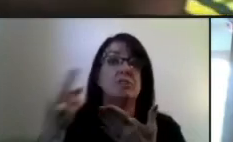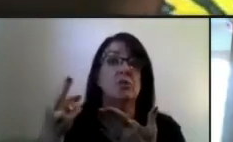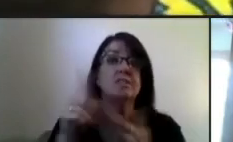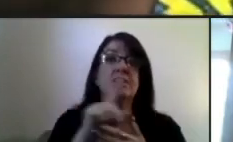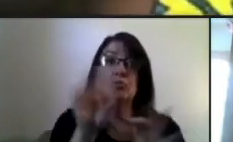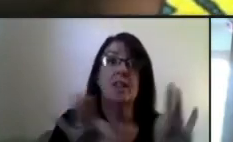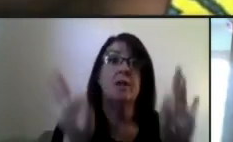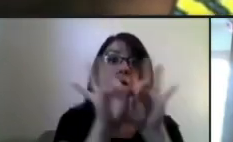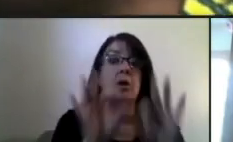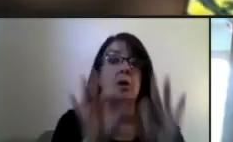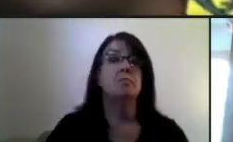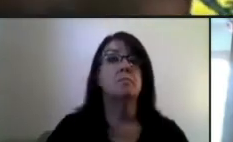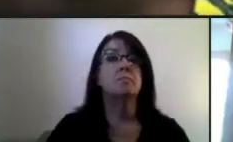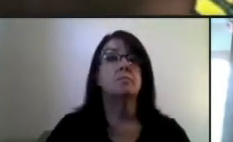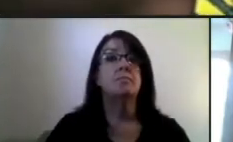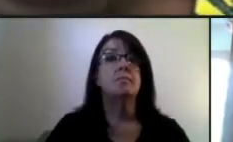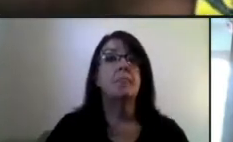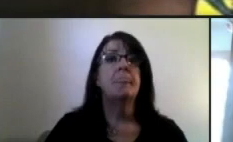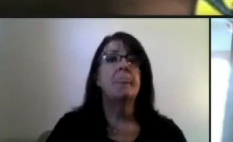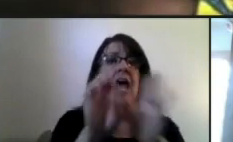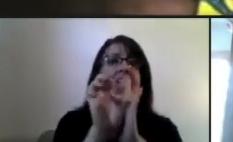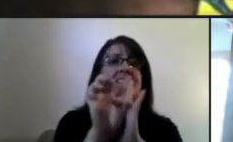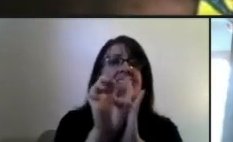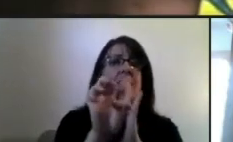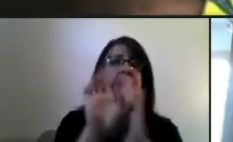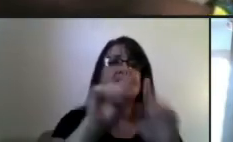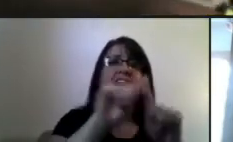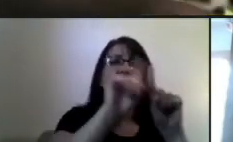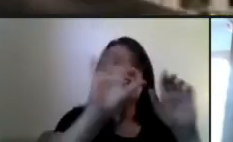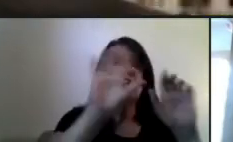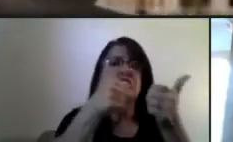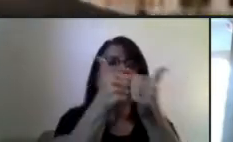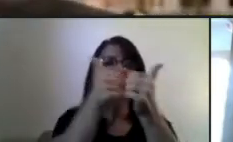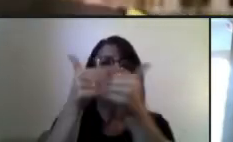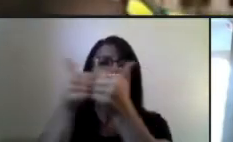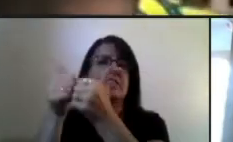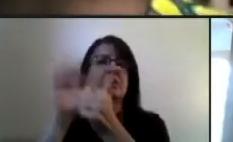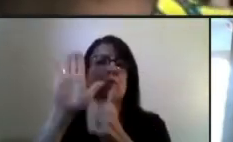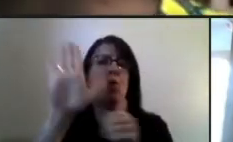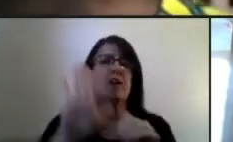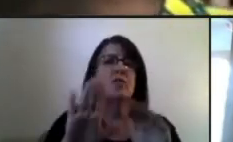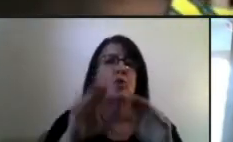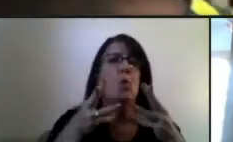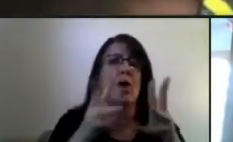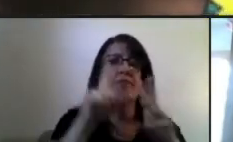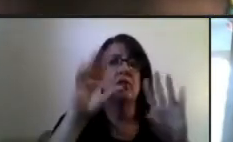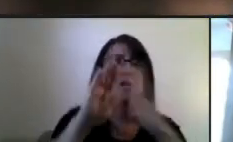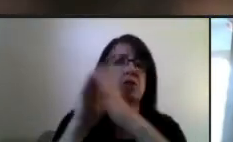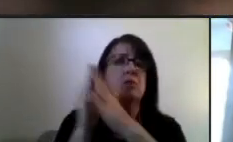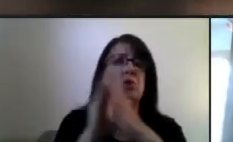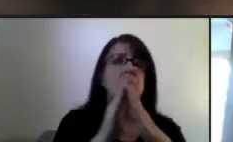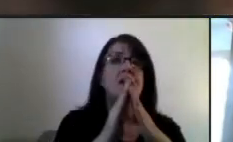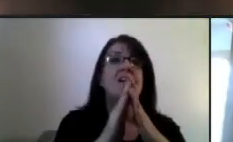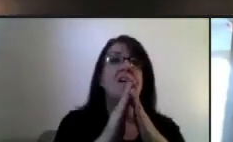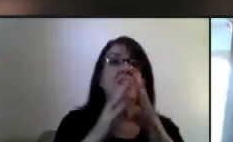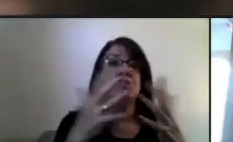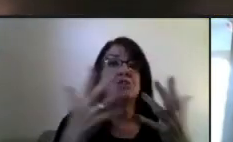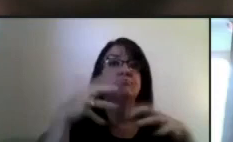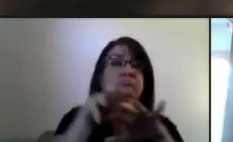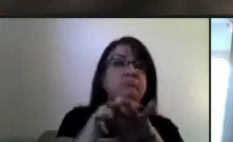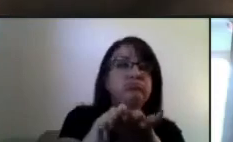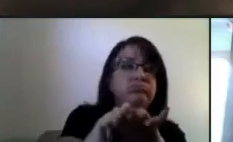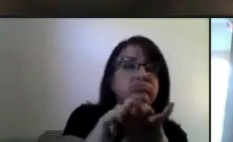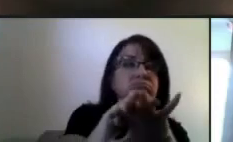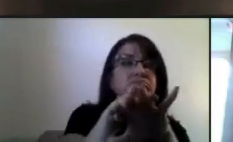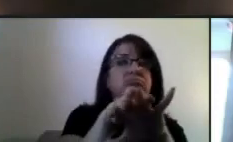forth. So, and the example of the challenges, you know, this is a great way for our community to be engaged and to continue engaging